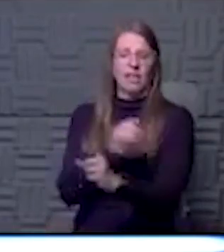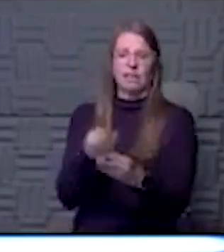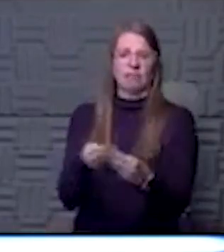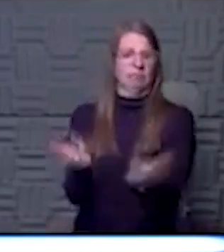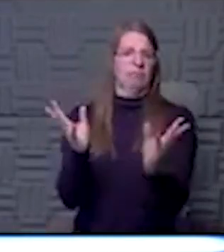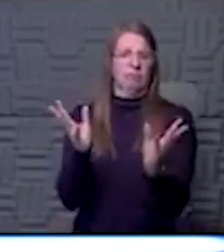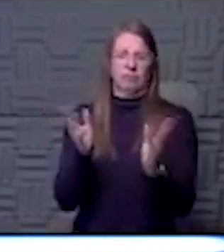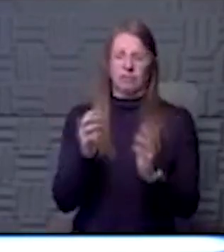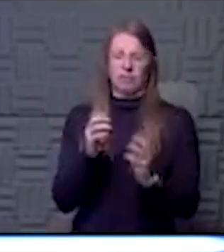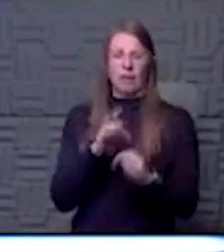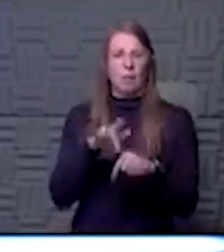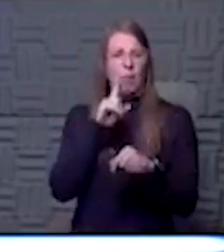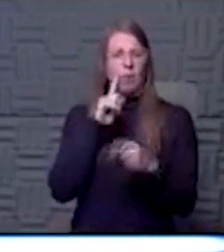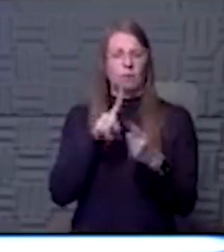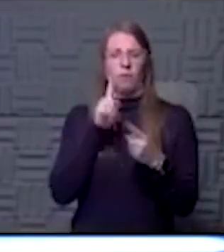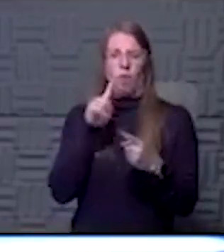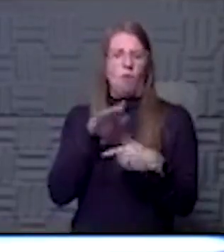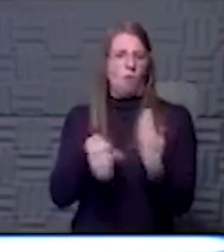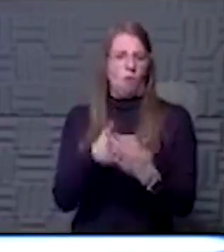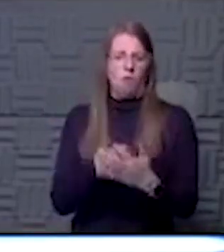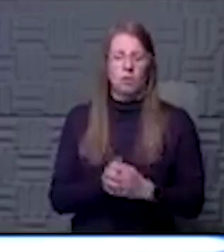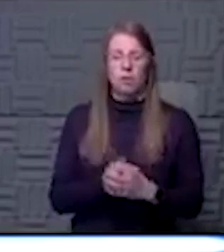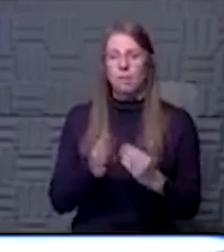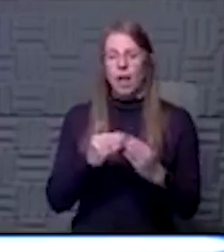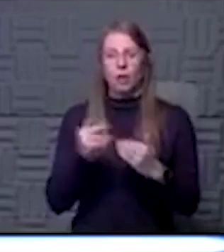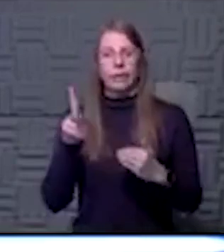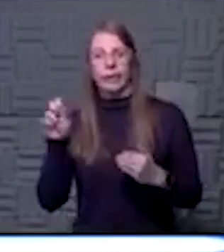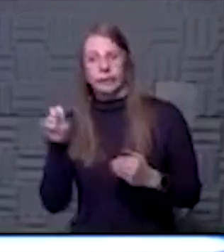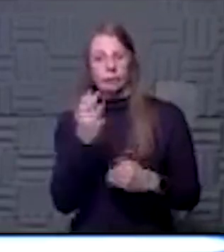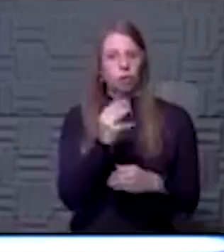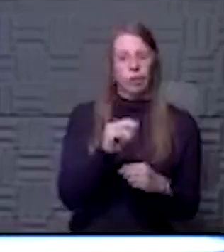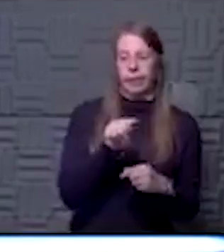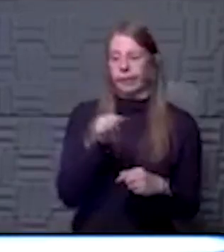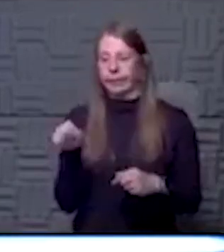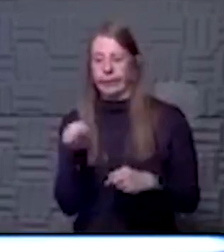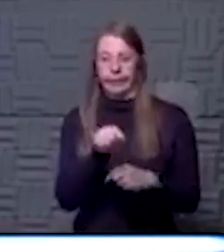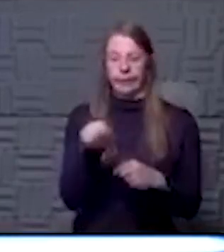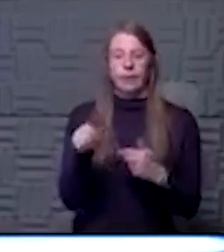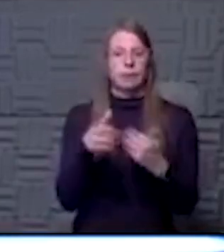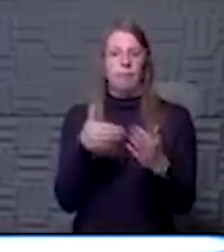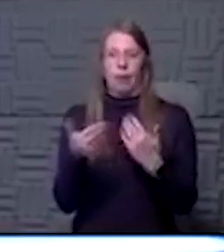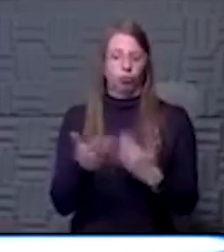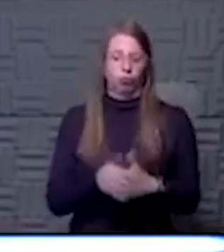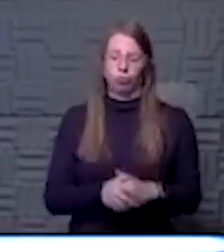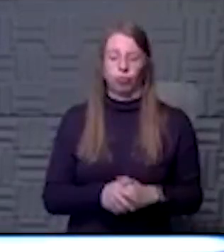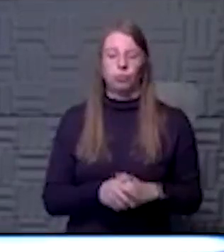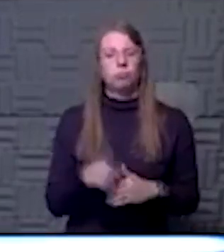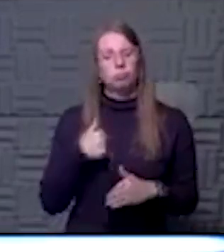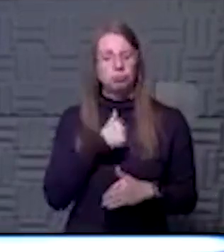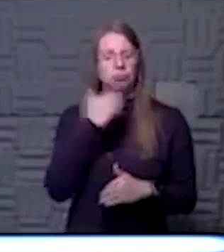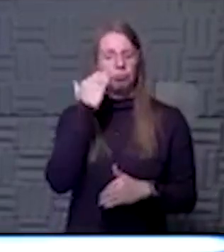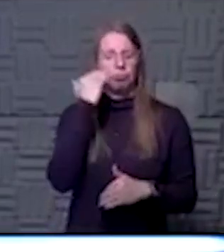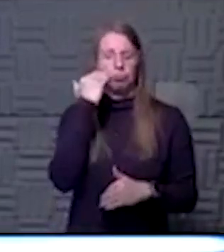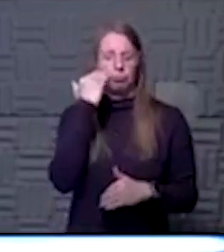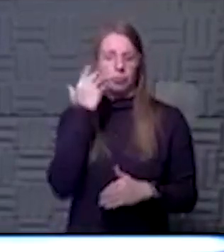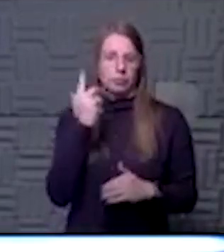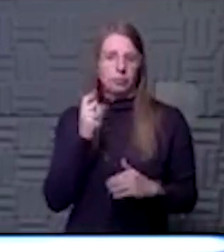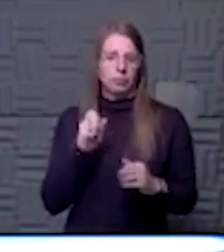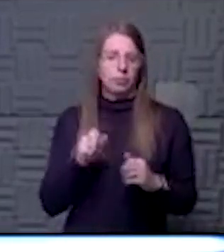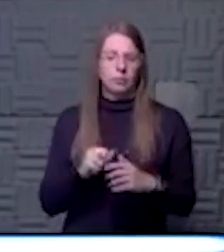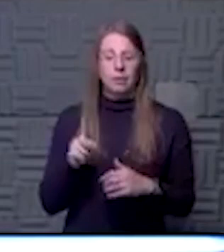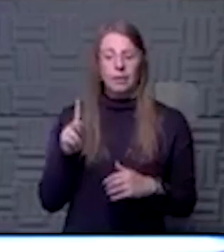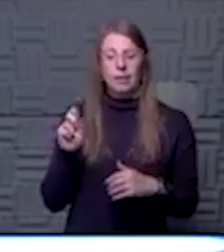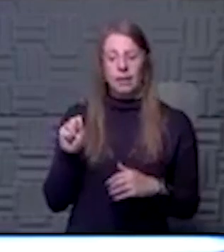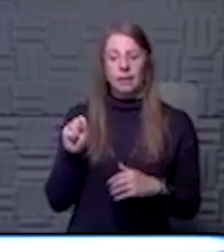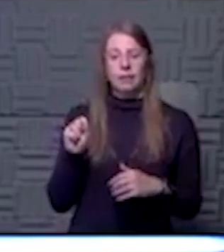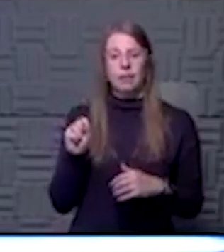It's not a matter of which side of the line we're on, and we're certainly very aware of that. In Kansas,